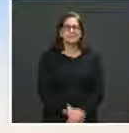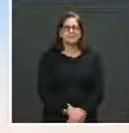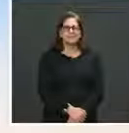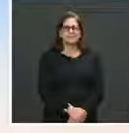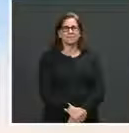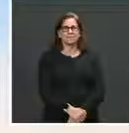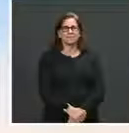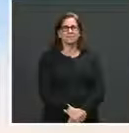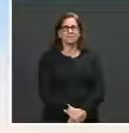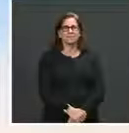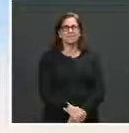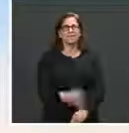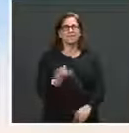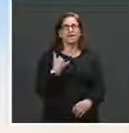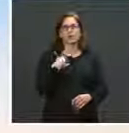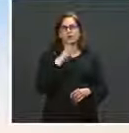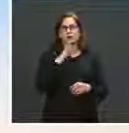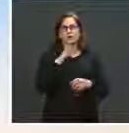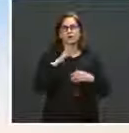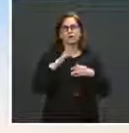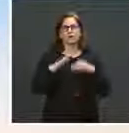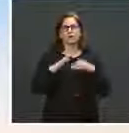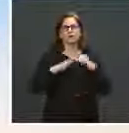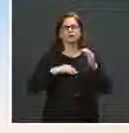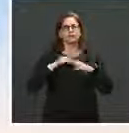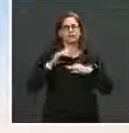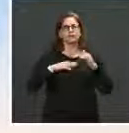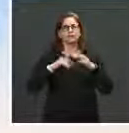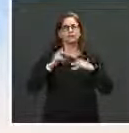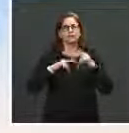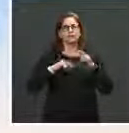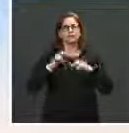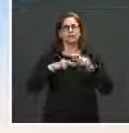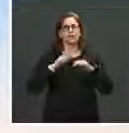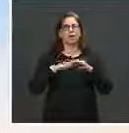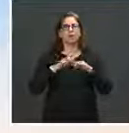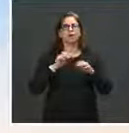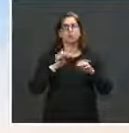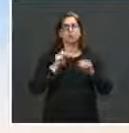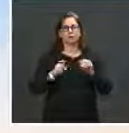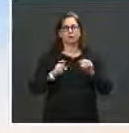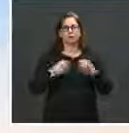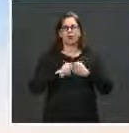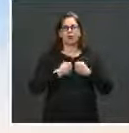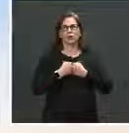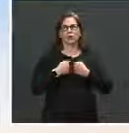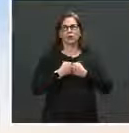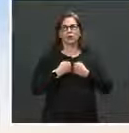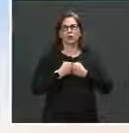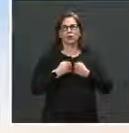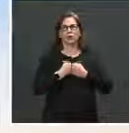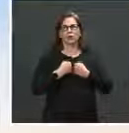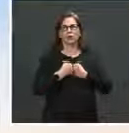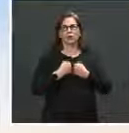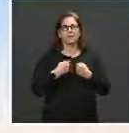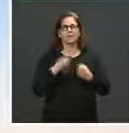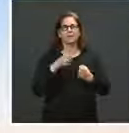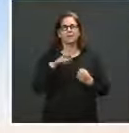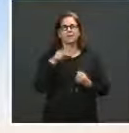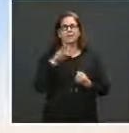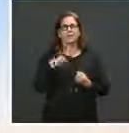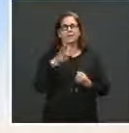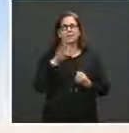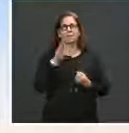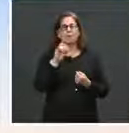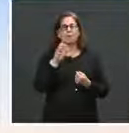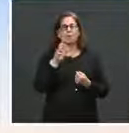that? Oh, I like that. I'm happy to get you kind of a more official response on this, but it is a kind of regular